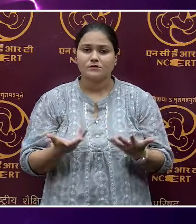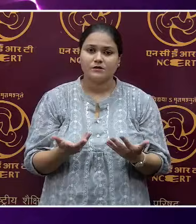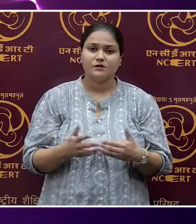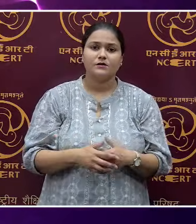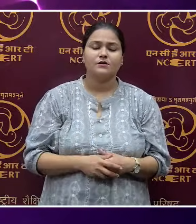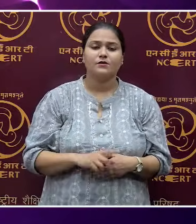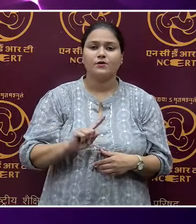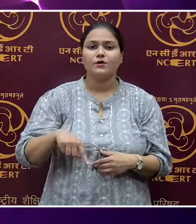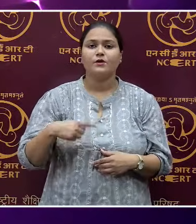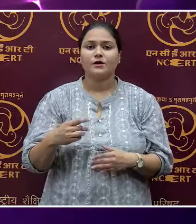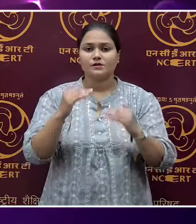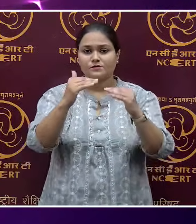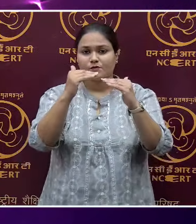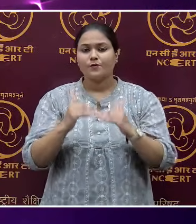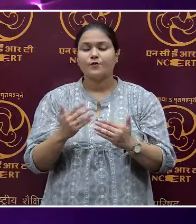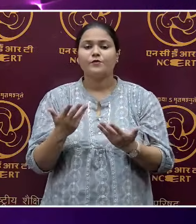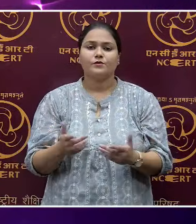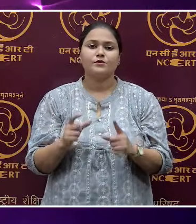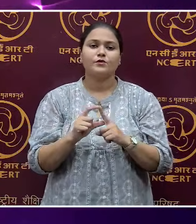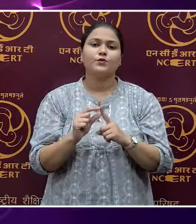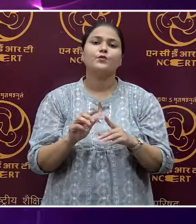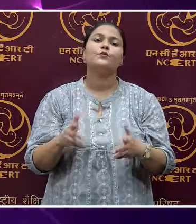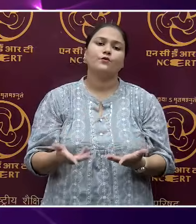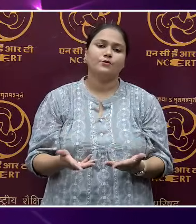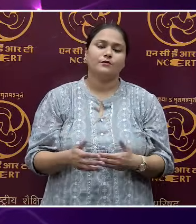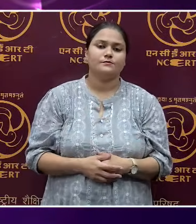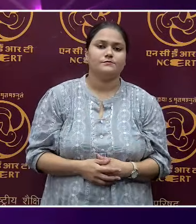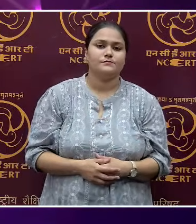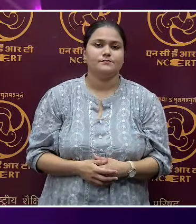in the next part, what the simulation will do.